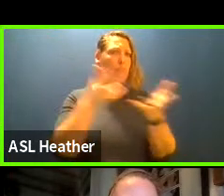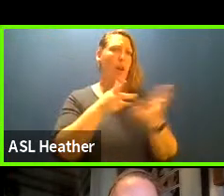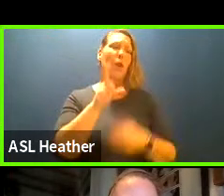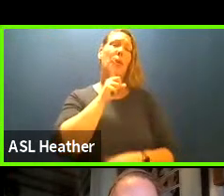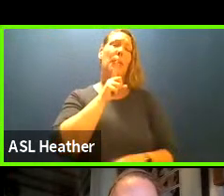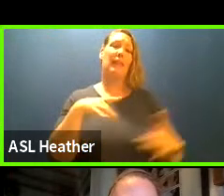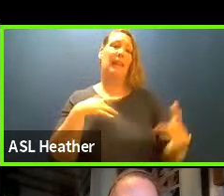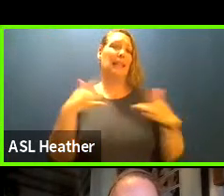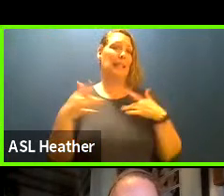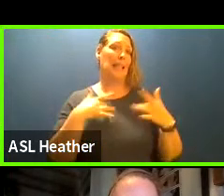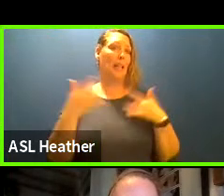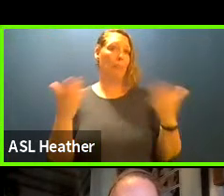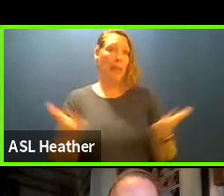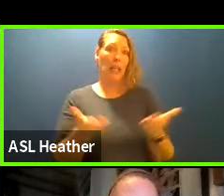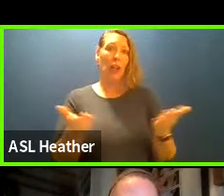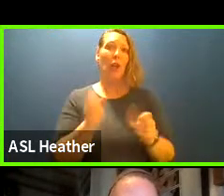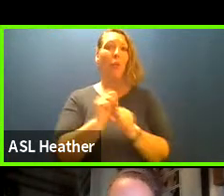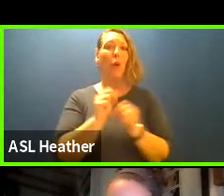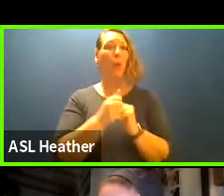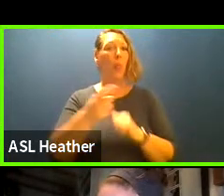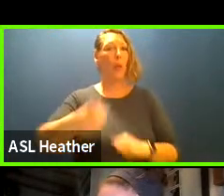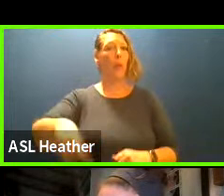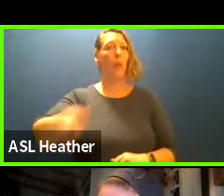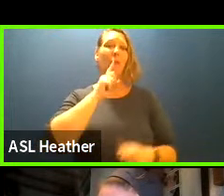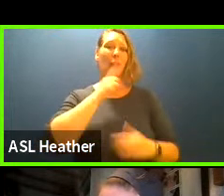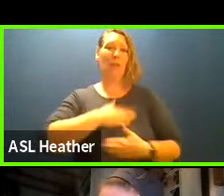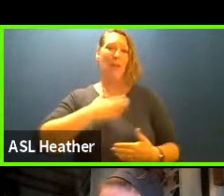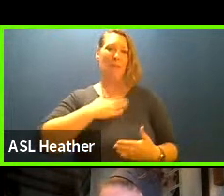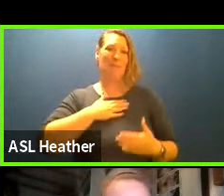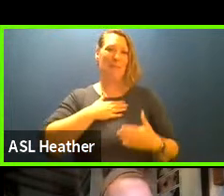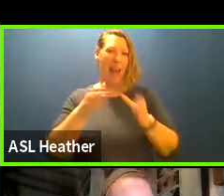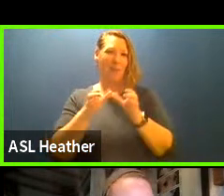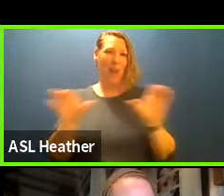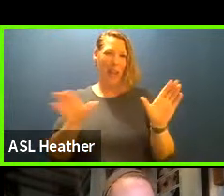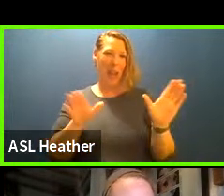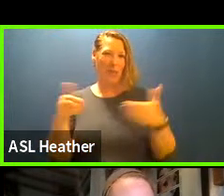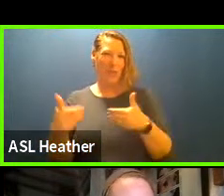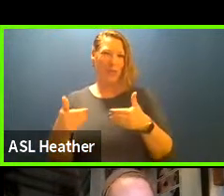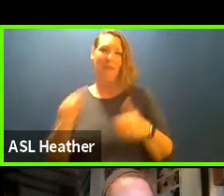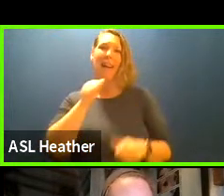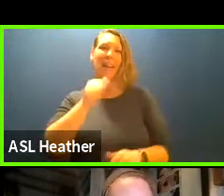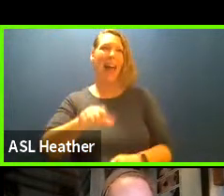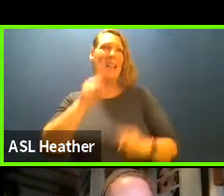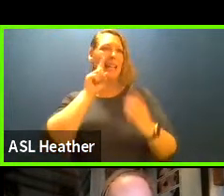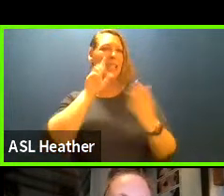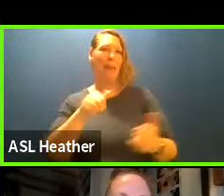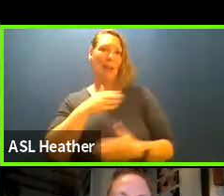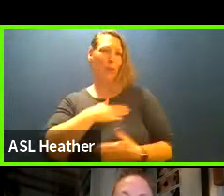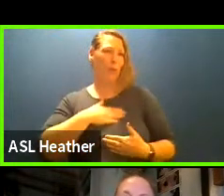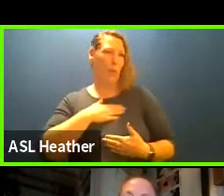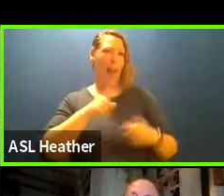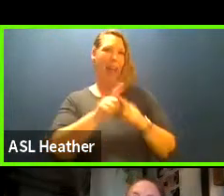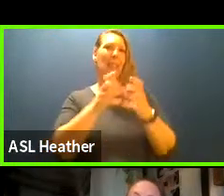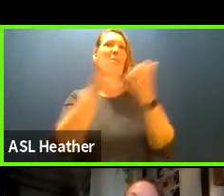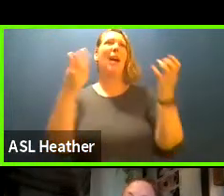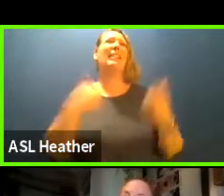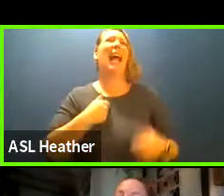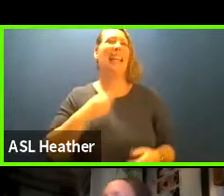excited to be here and to work with you all. I've really enjoyed my breakout rooms. I wasn't expecting to enjoy it as much as I did.